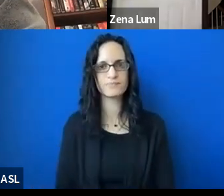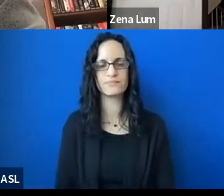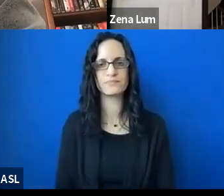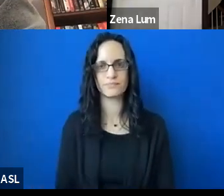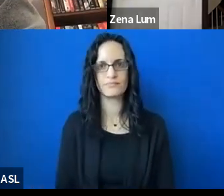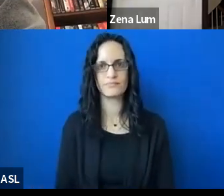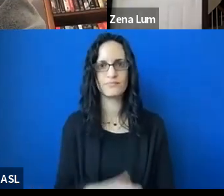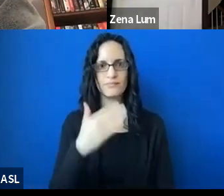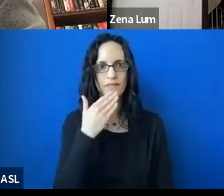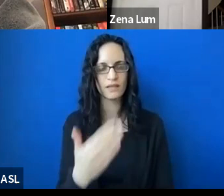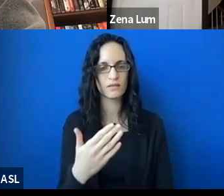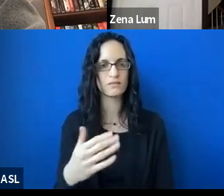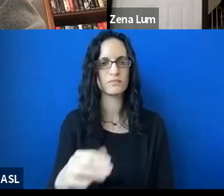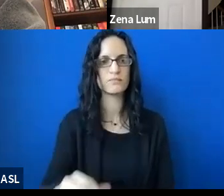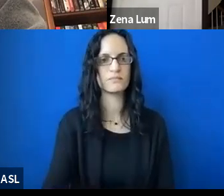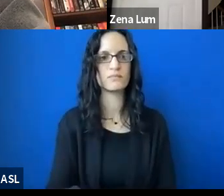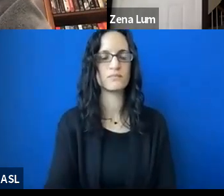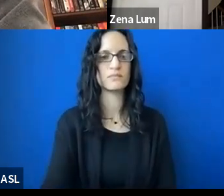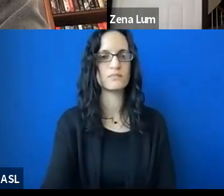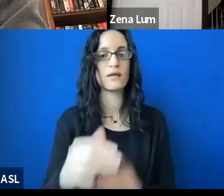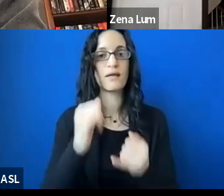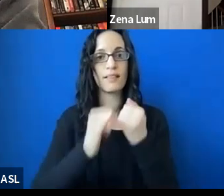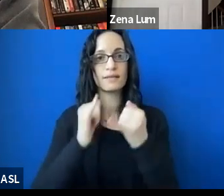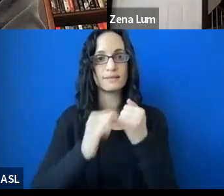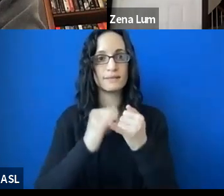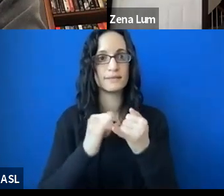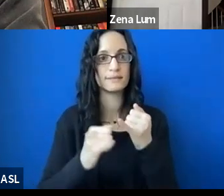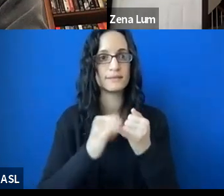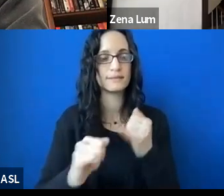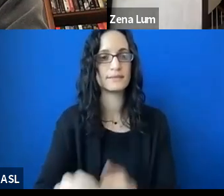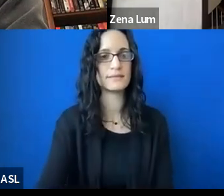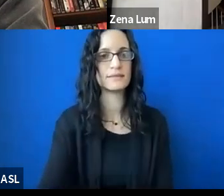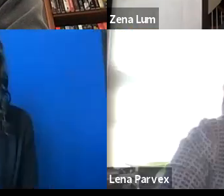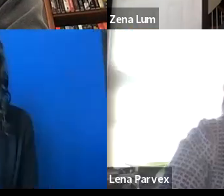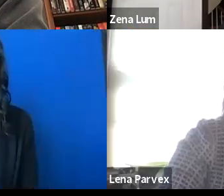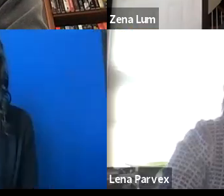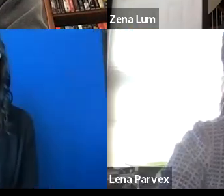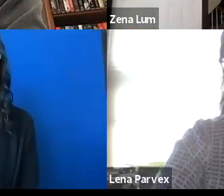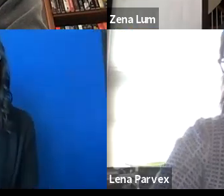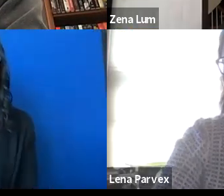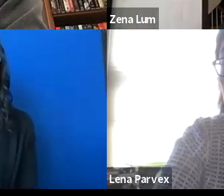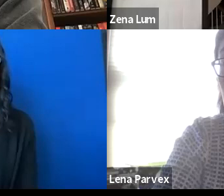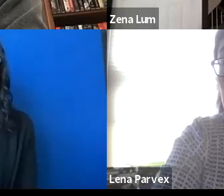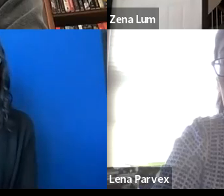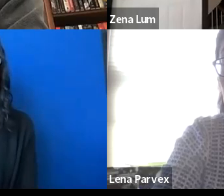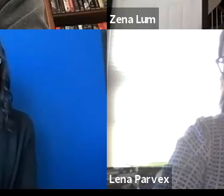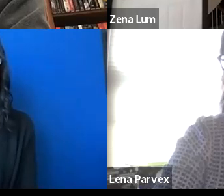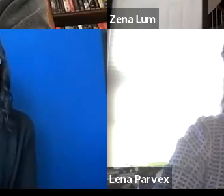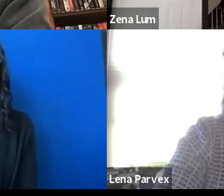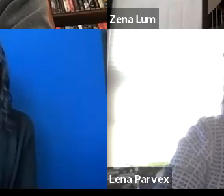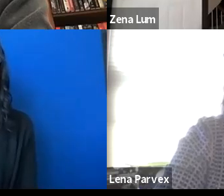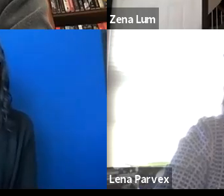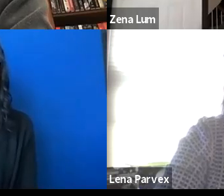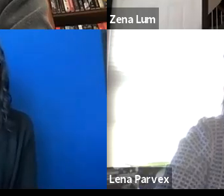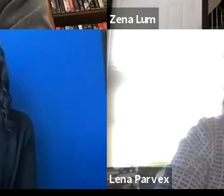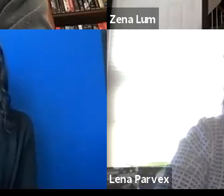Thank you. And then we have the last speaker that signed up is Vijay Hedge. I think signed up,